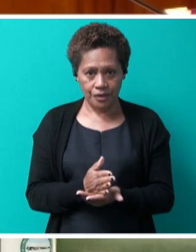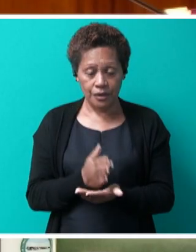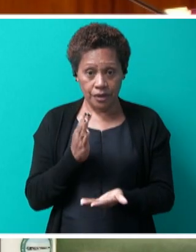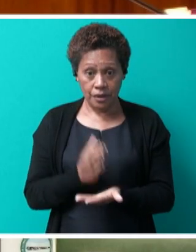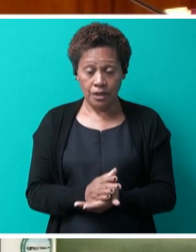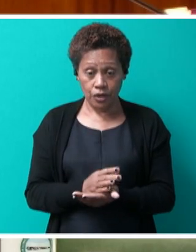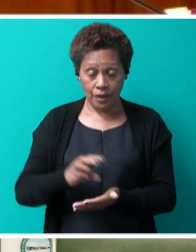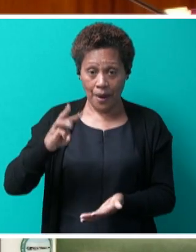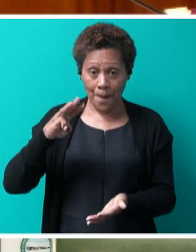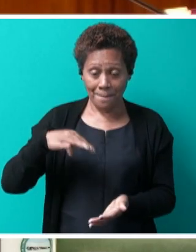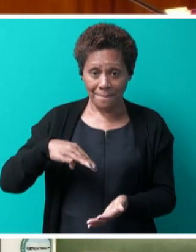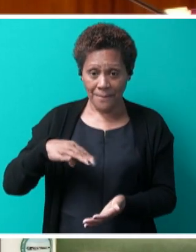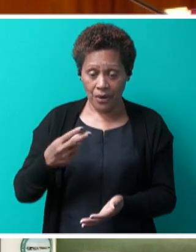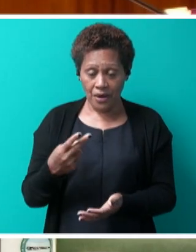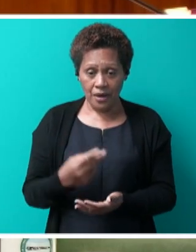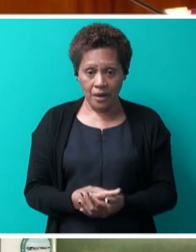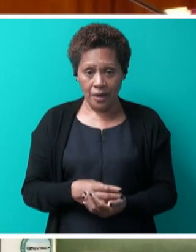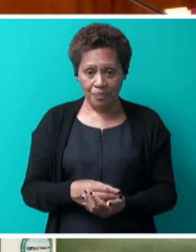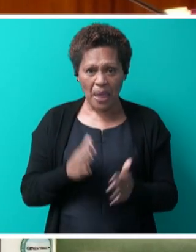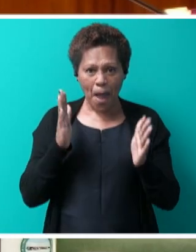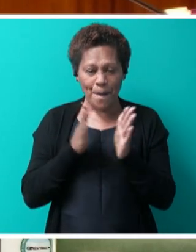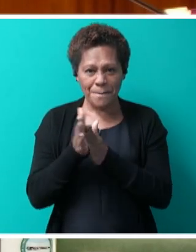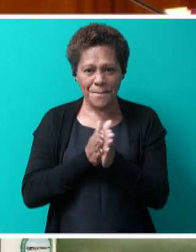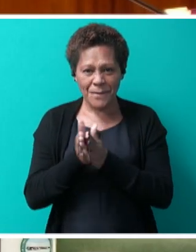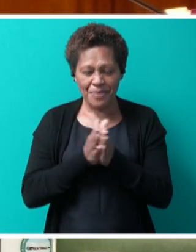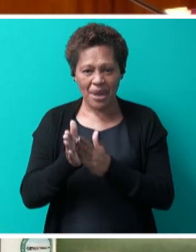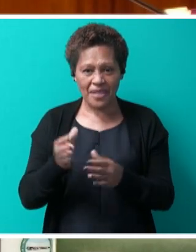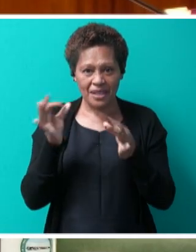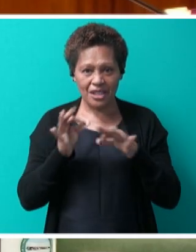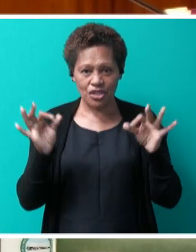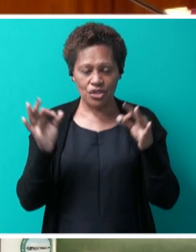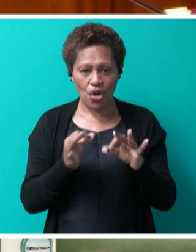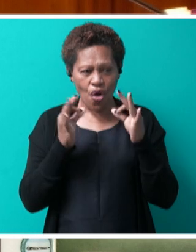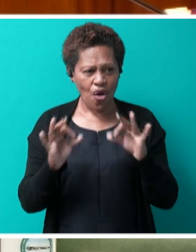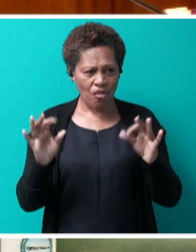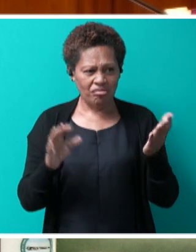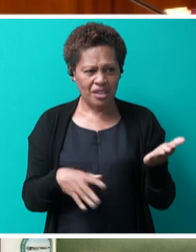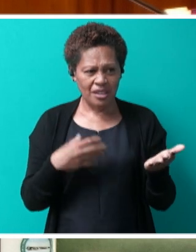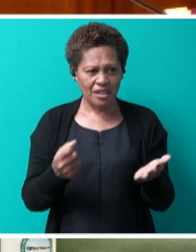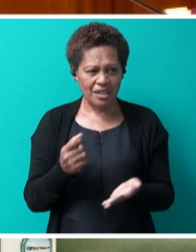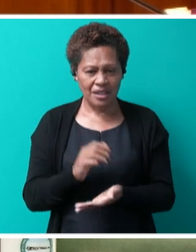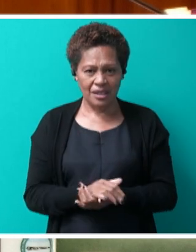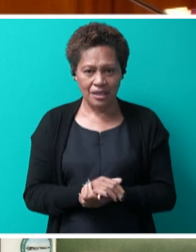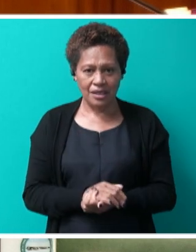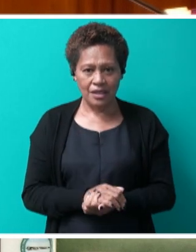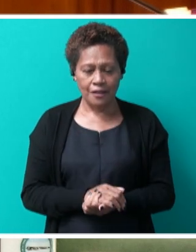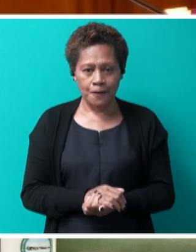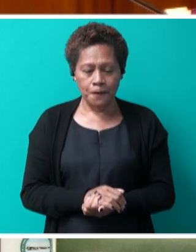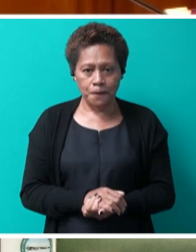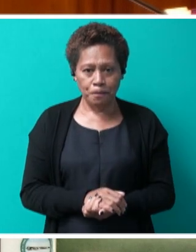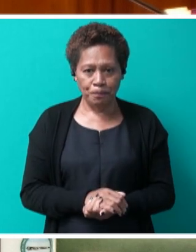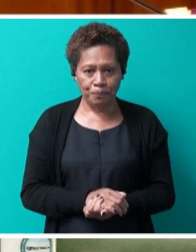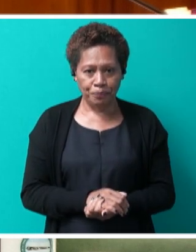isele, na katulan rao limso kaba, na kaba nganga na kai toka. Me tumo ke katunde,